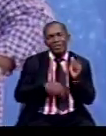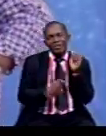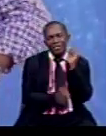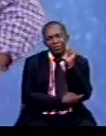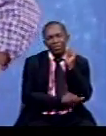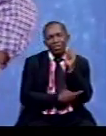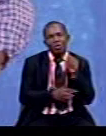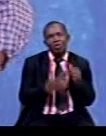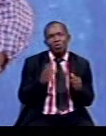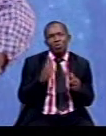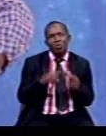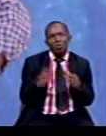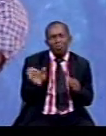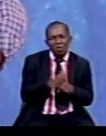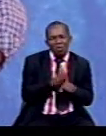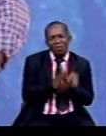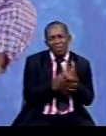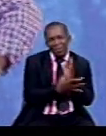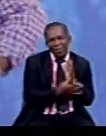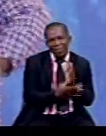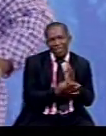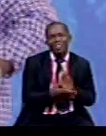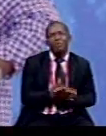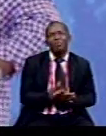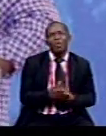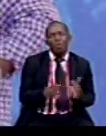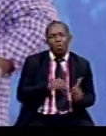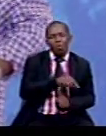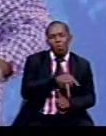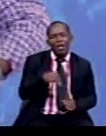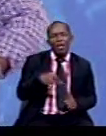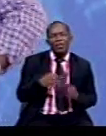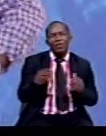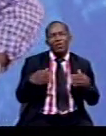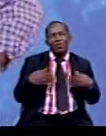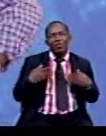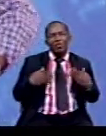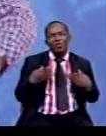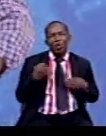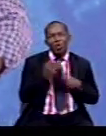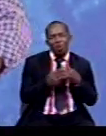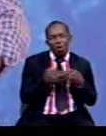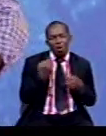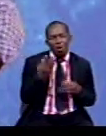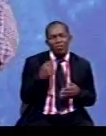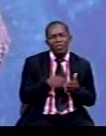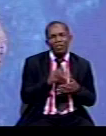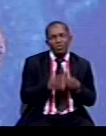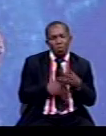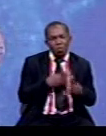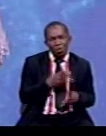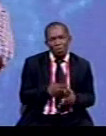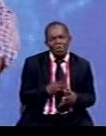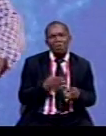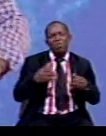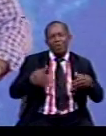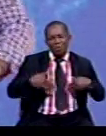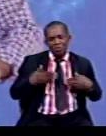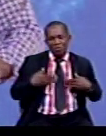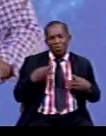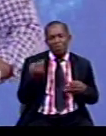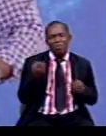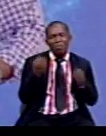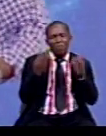world and when the youth of many countries are rather craving after things of the world, are rather craving